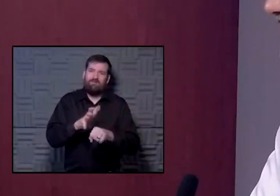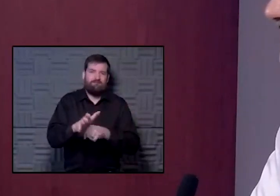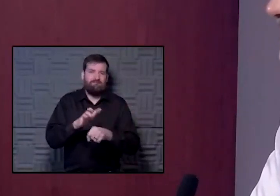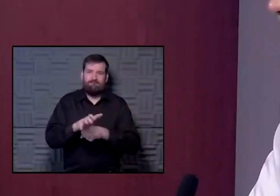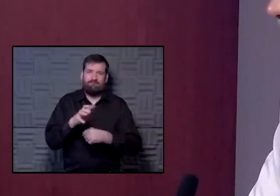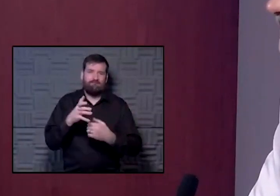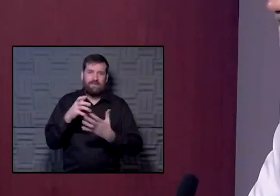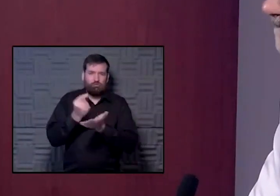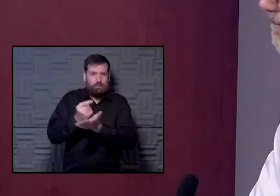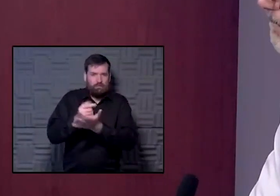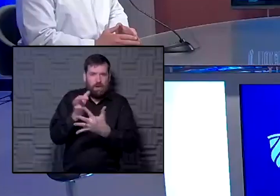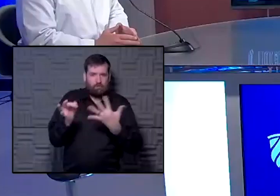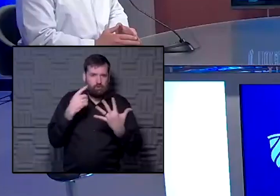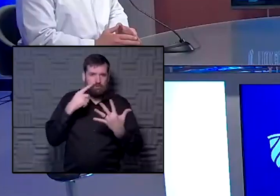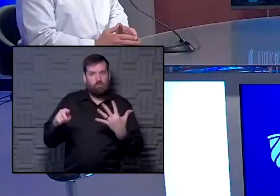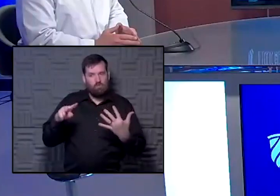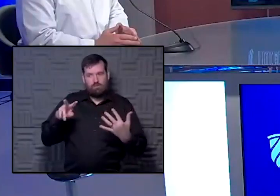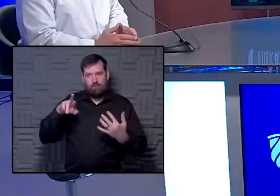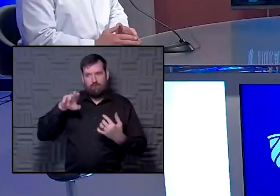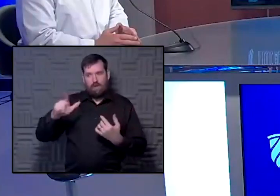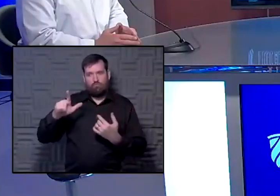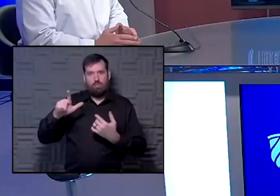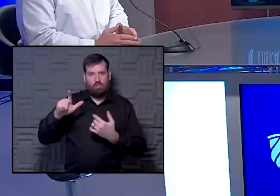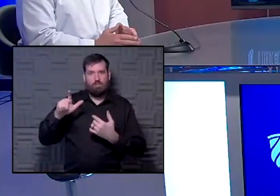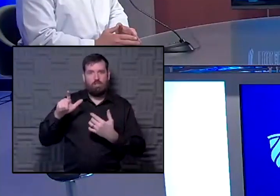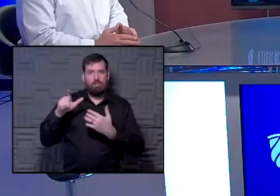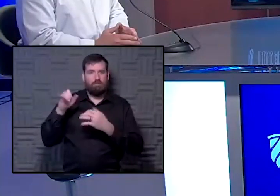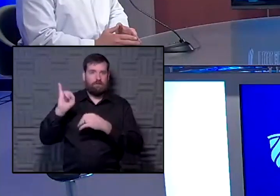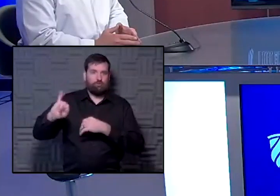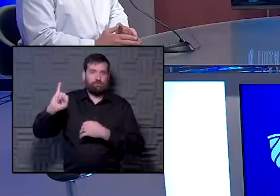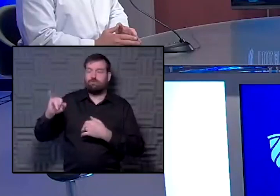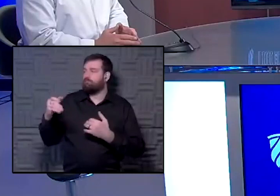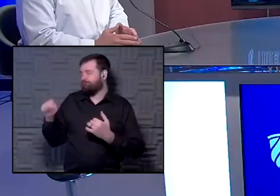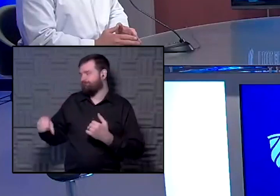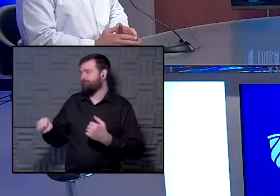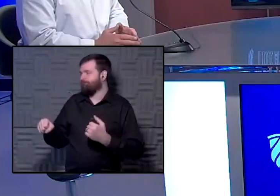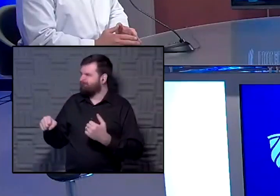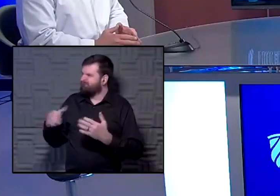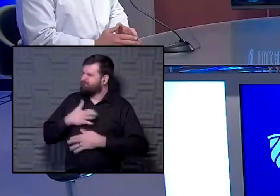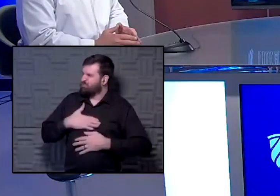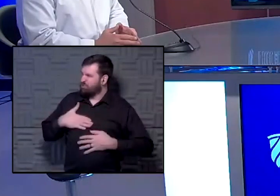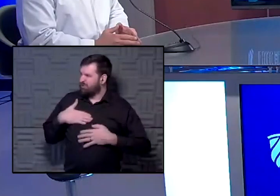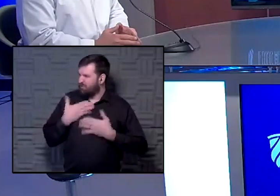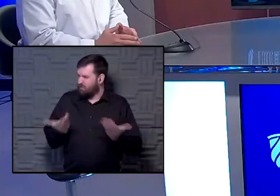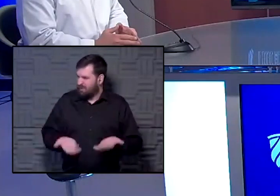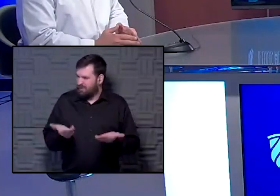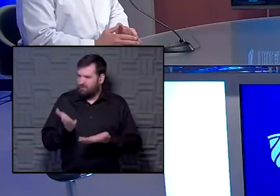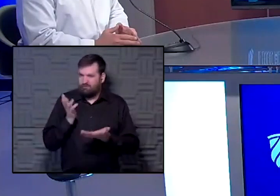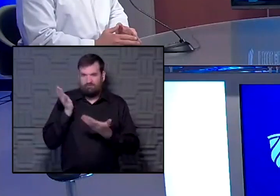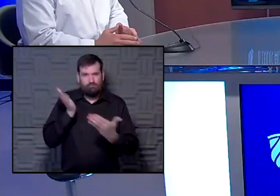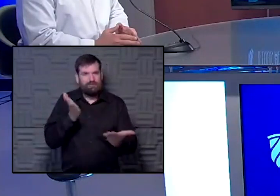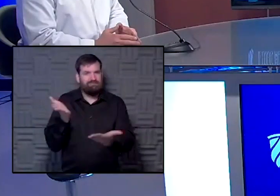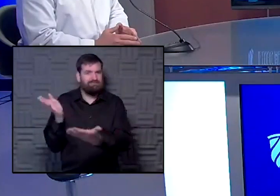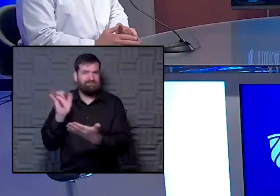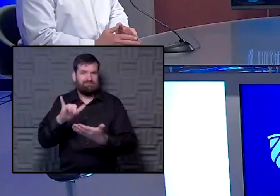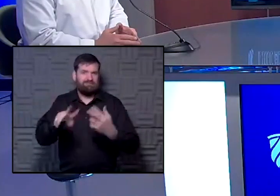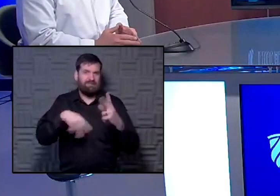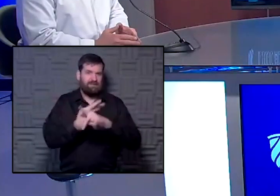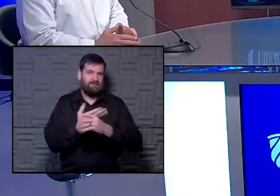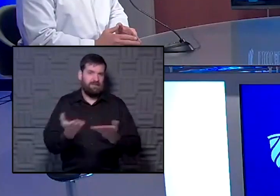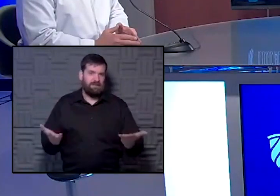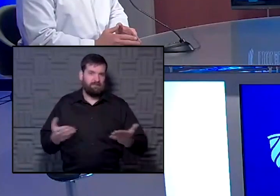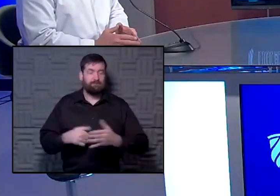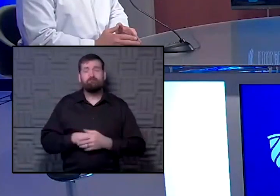viral infections. I think that's at the heart of this, and so I'm so appreciative that you're here, that you're bringing that kind of thing going on.